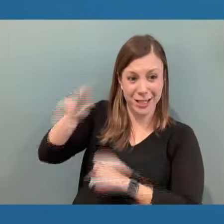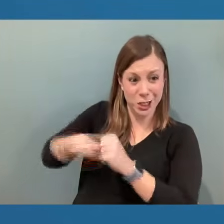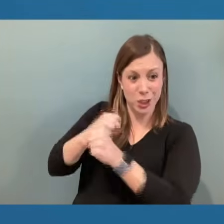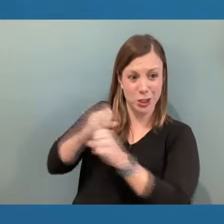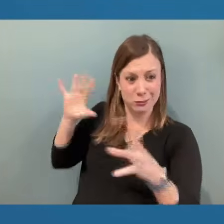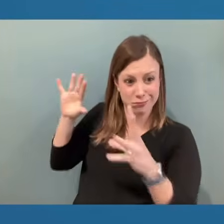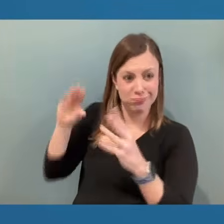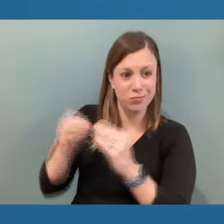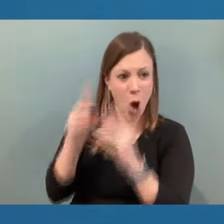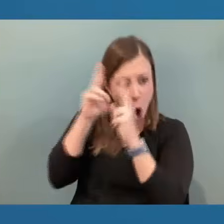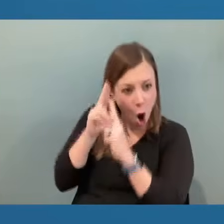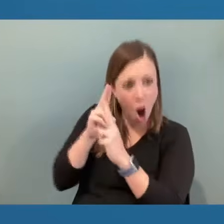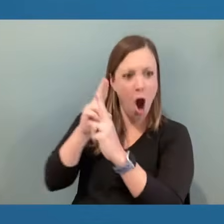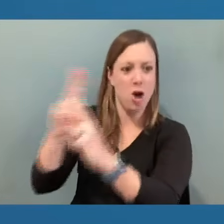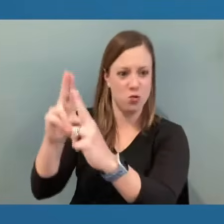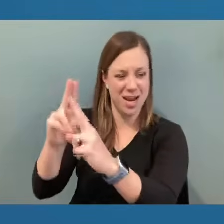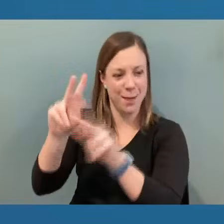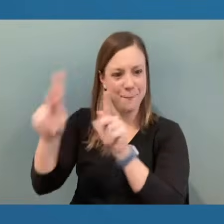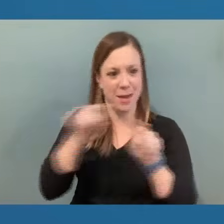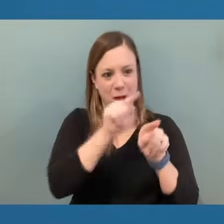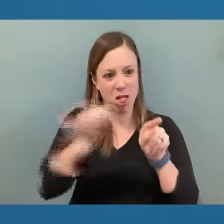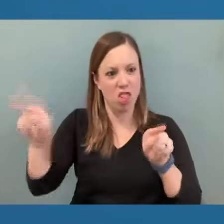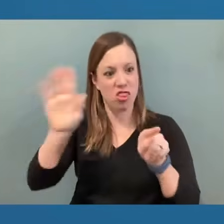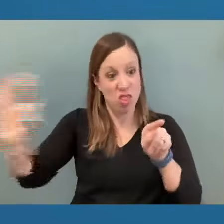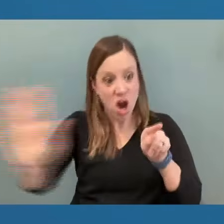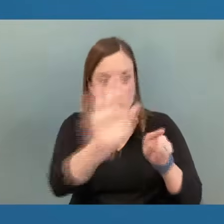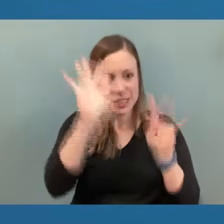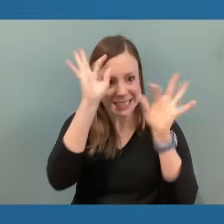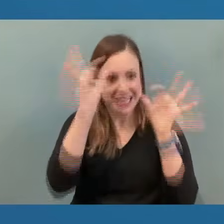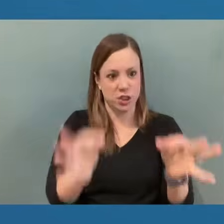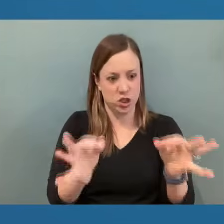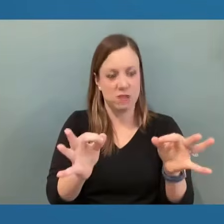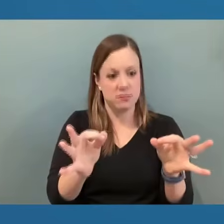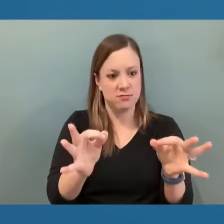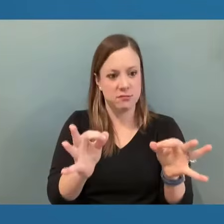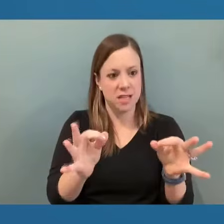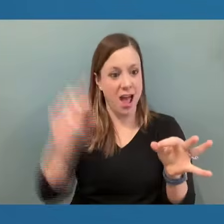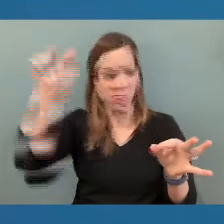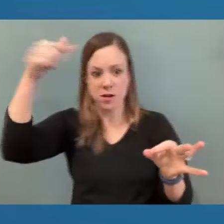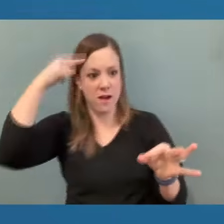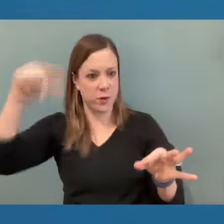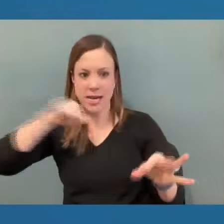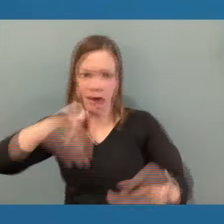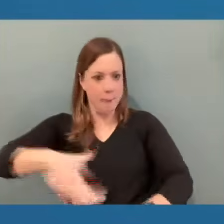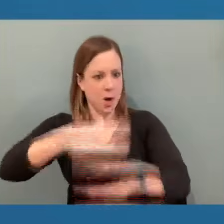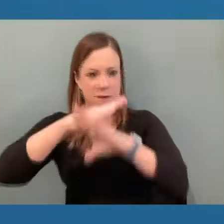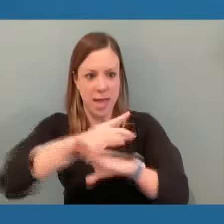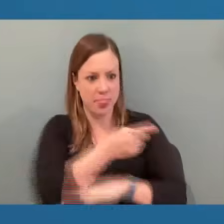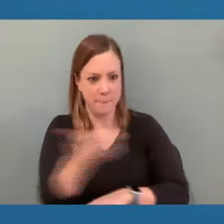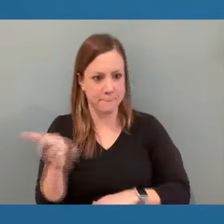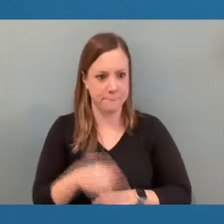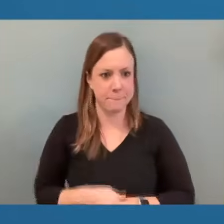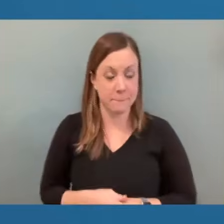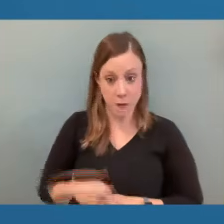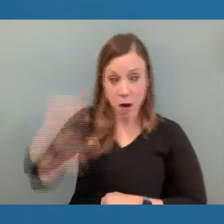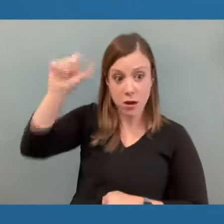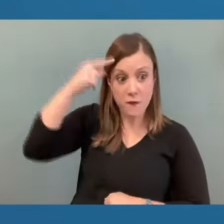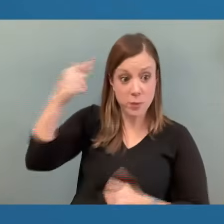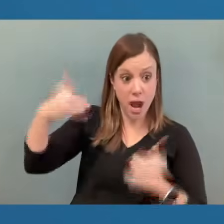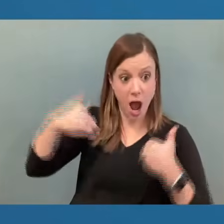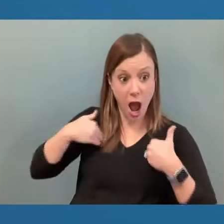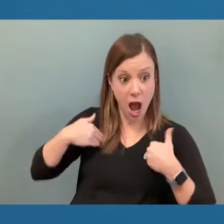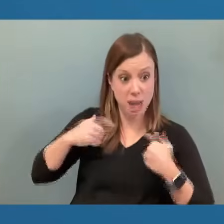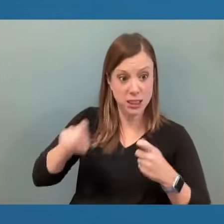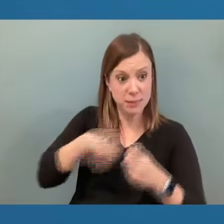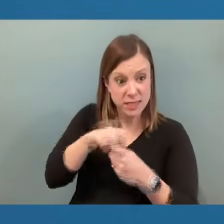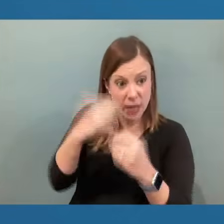with government not blocking their way. And that's why government did put in safeguards to get me to a certain place, but I